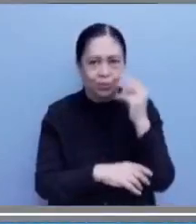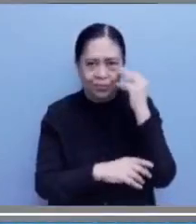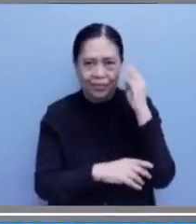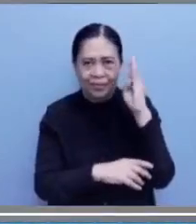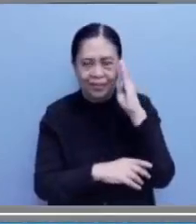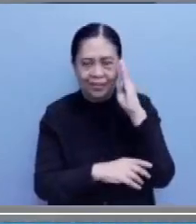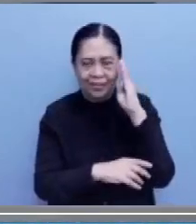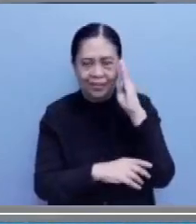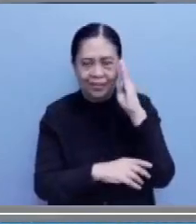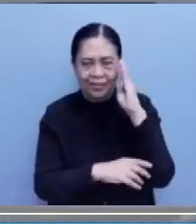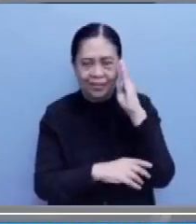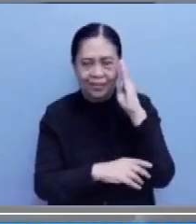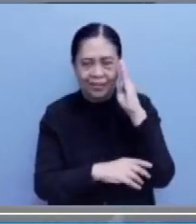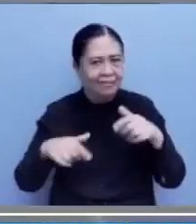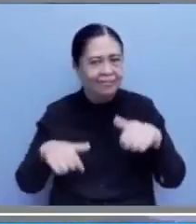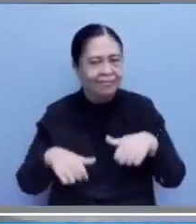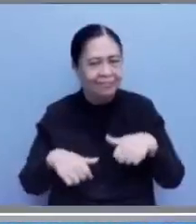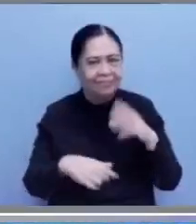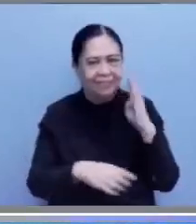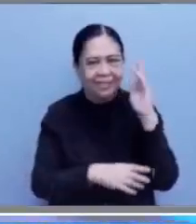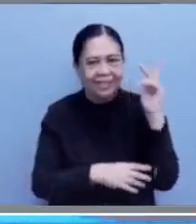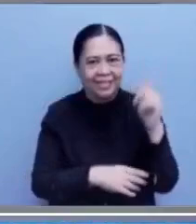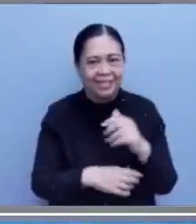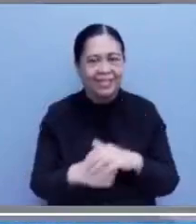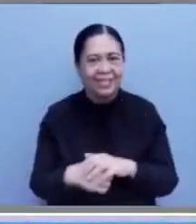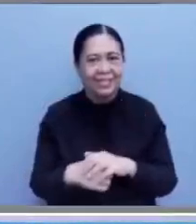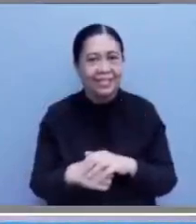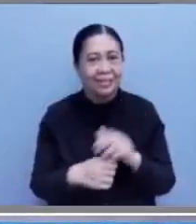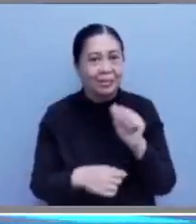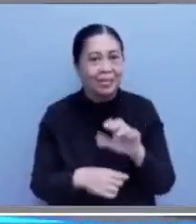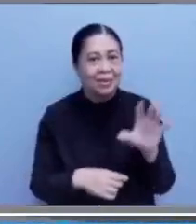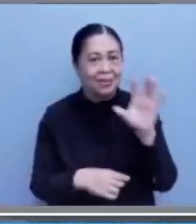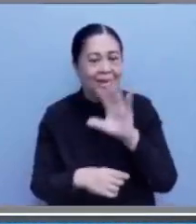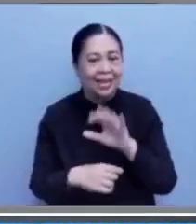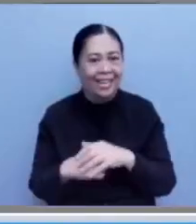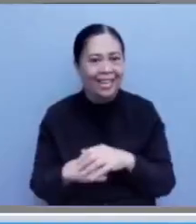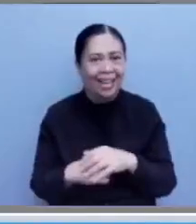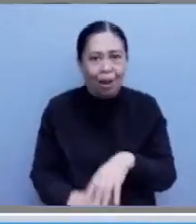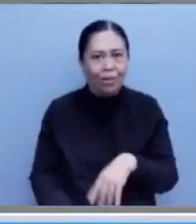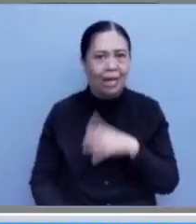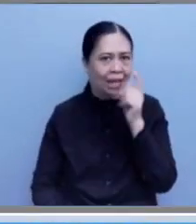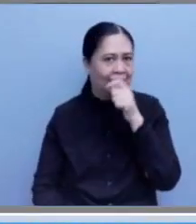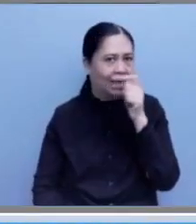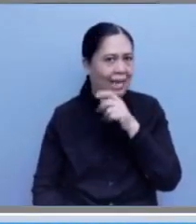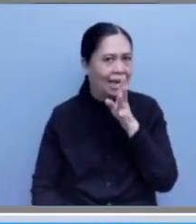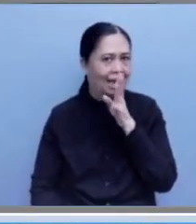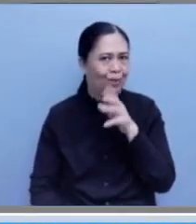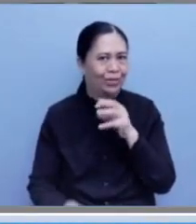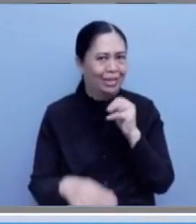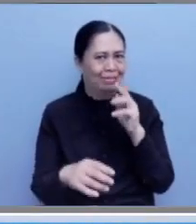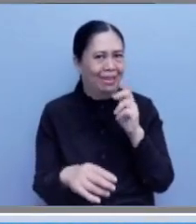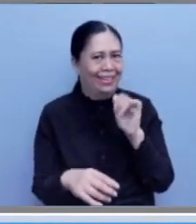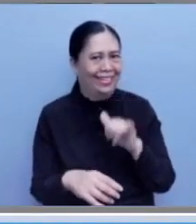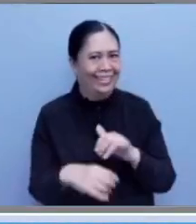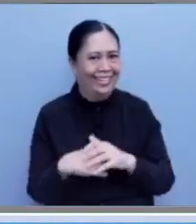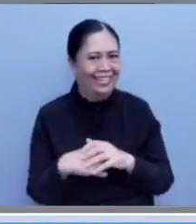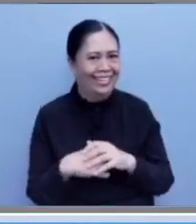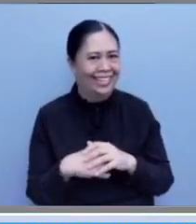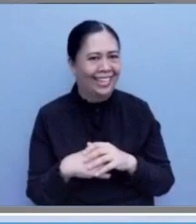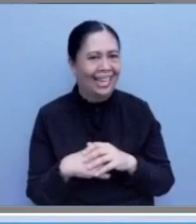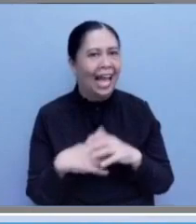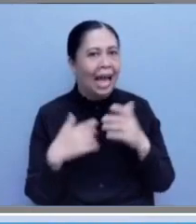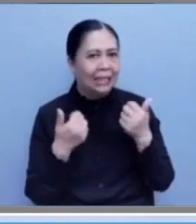Ko. Magandang umaga! Ayan, dahil... Oh, nagtatagalog si Mike. Tuwan-tuwa! I'm trying my